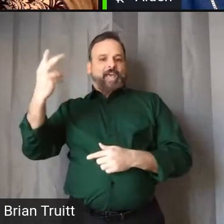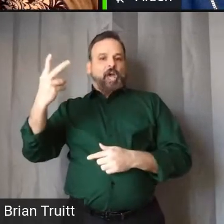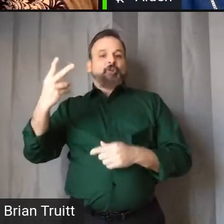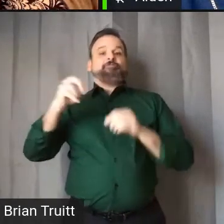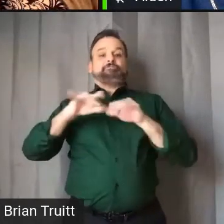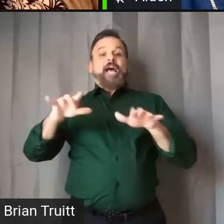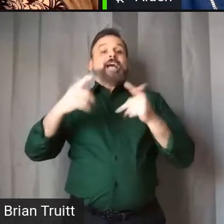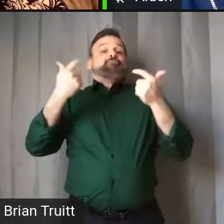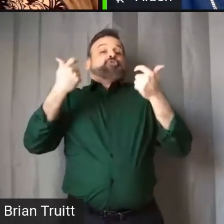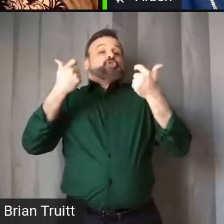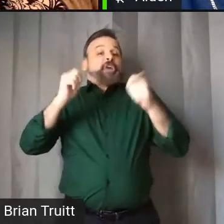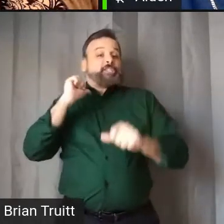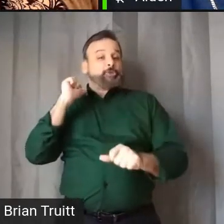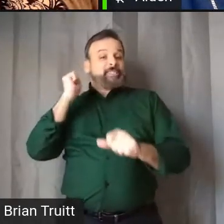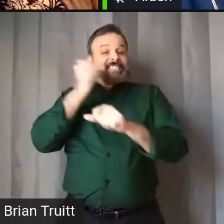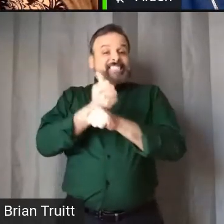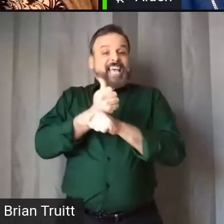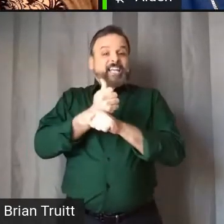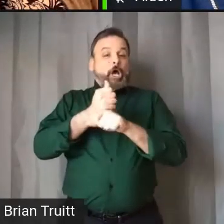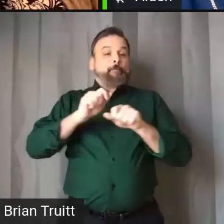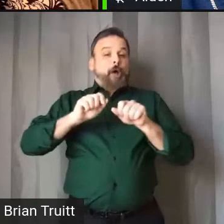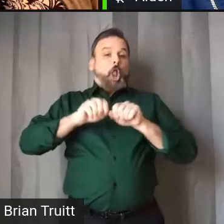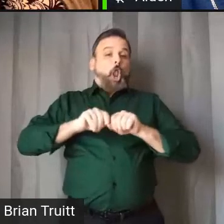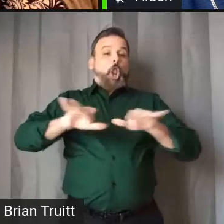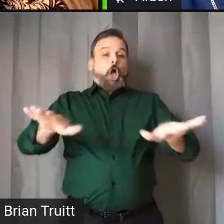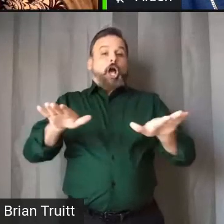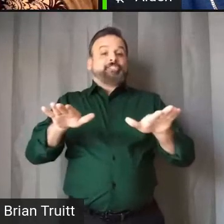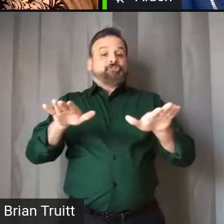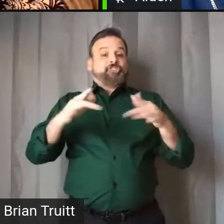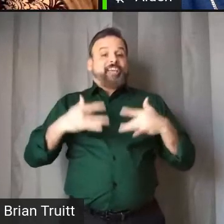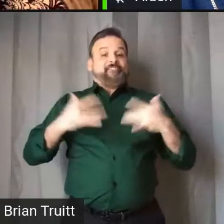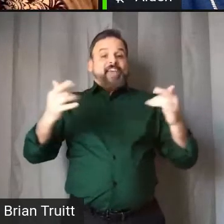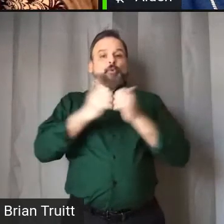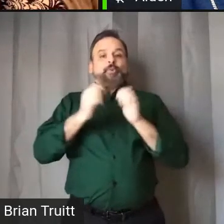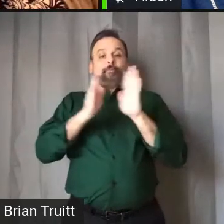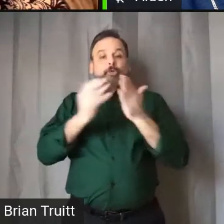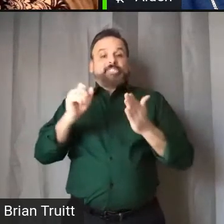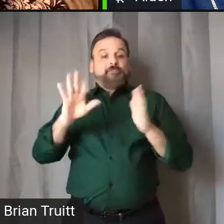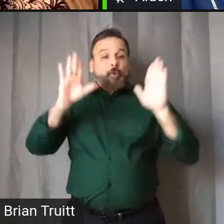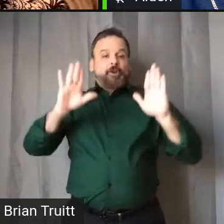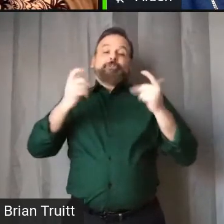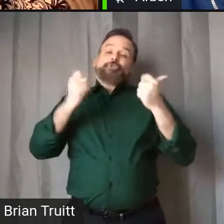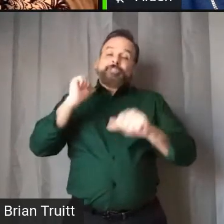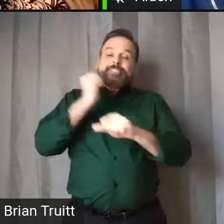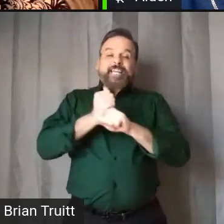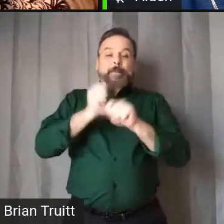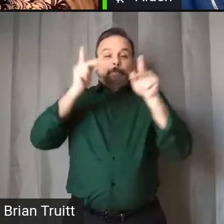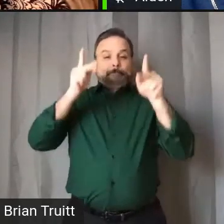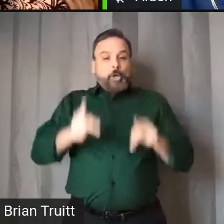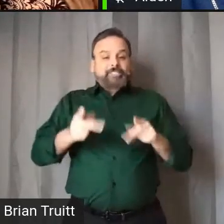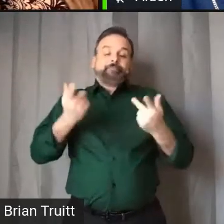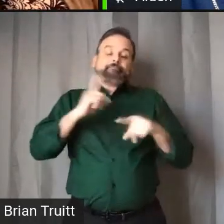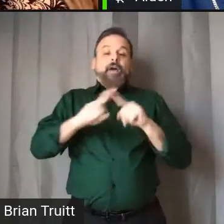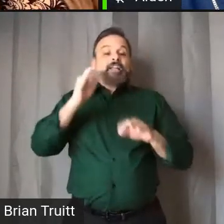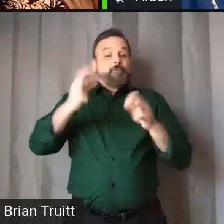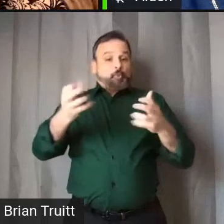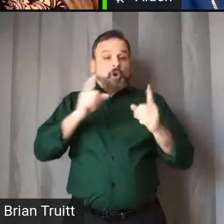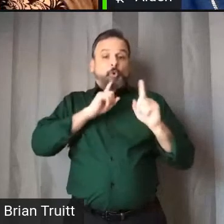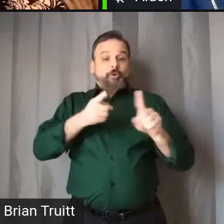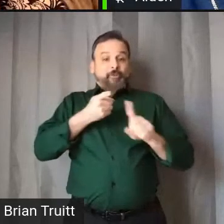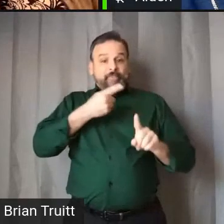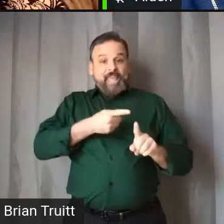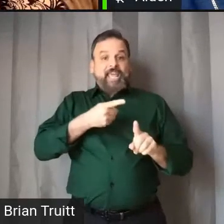launch event right now with Books of Wonder and was planning to do so in person before all of this happened. So if you want to order through them, and I also have a pre-order campaign going, if you